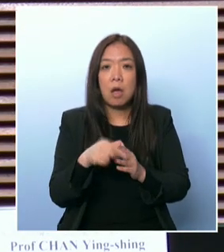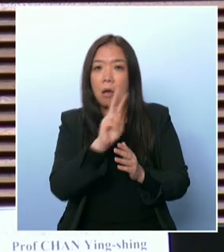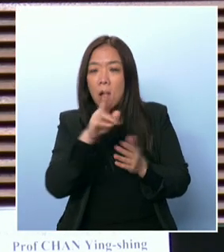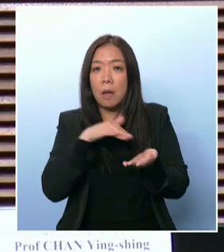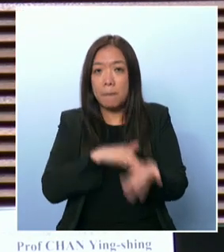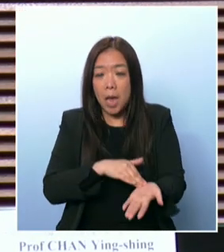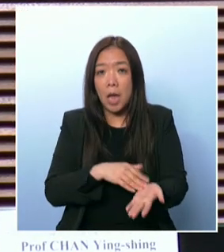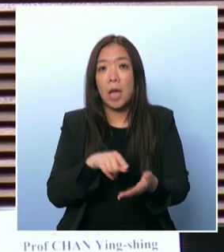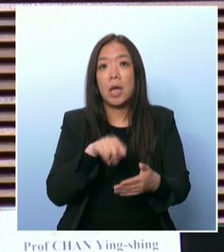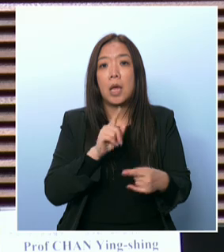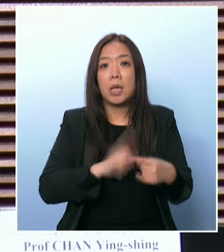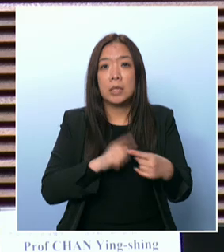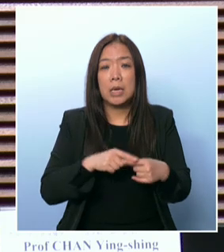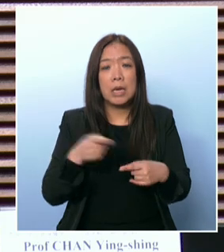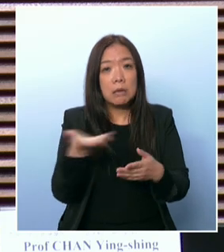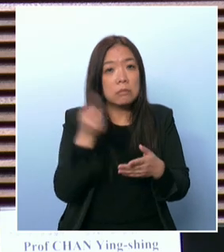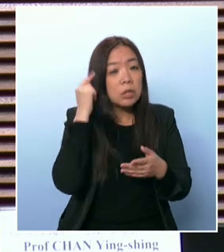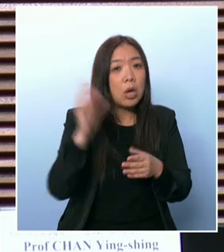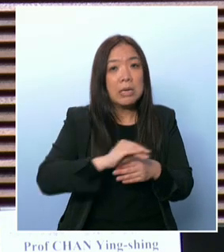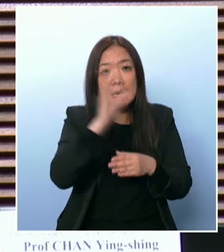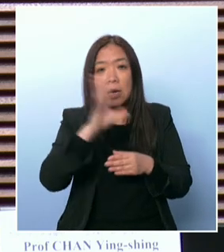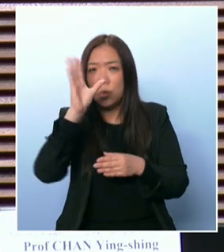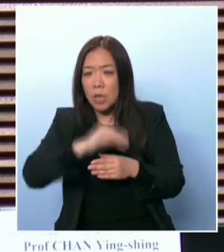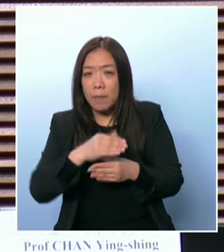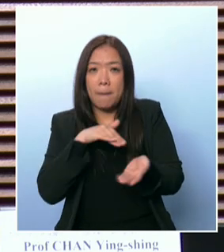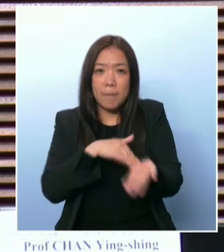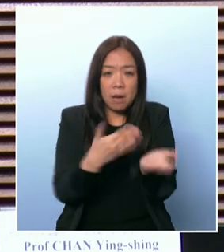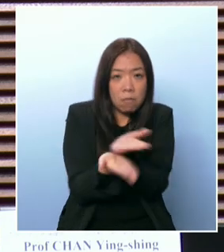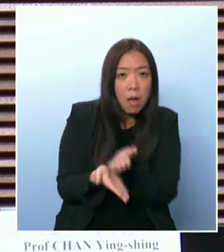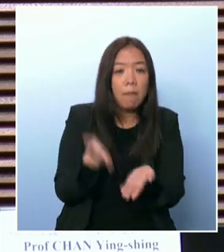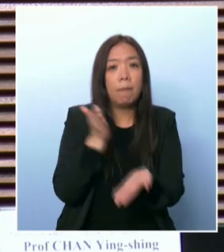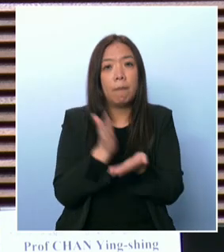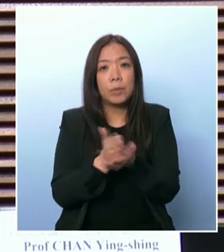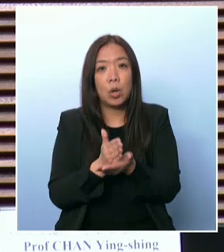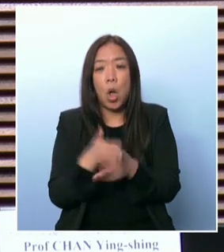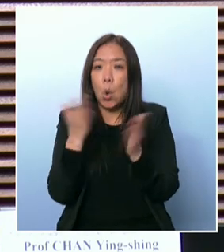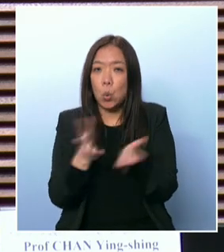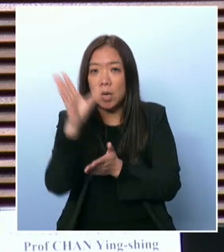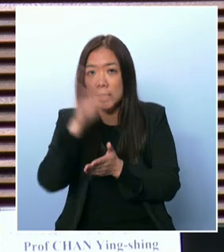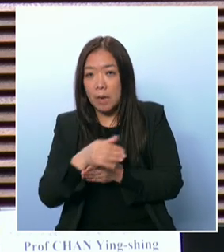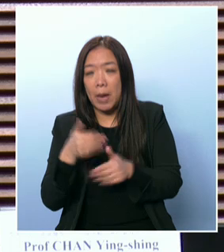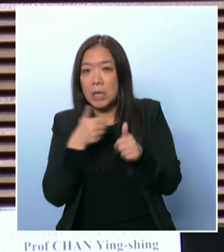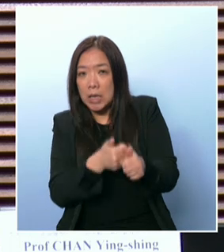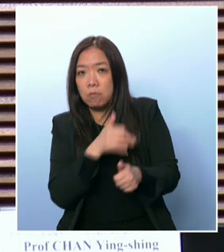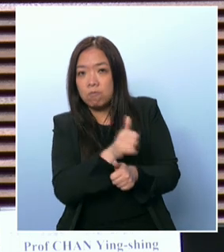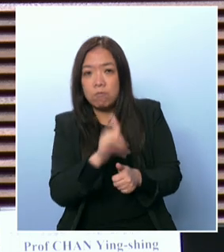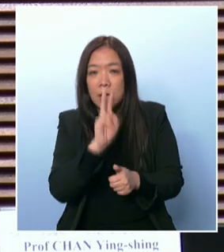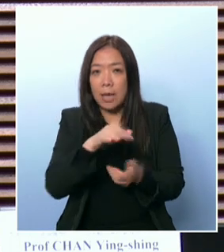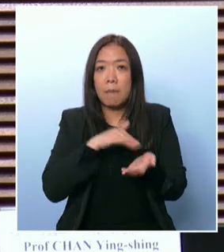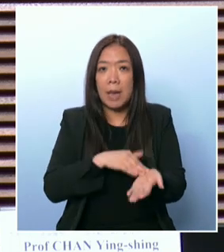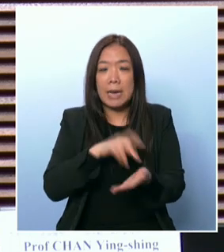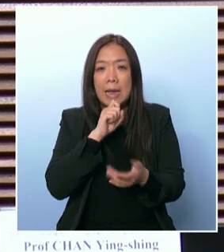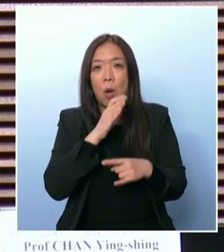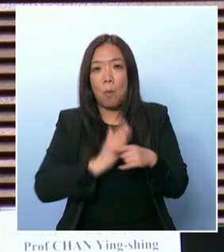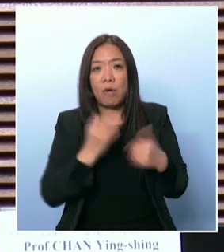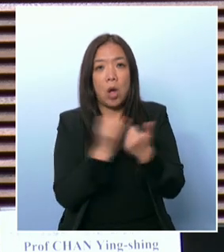work shadow the doctors. And we all know that the cases, the